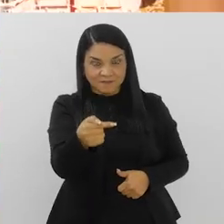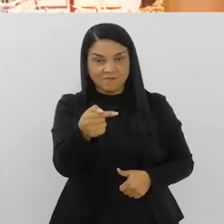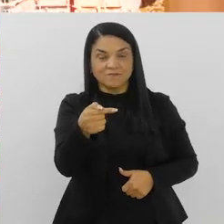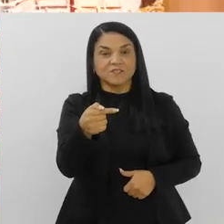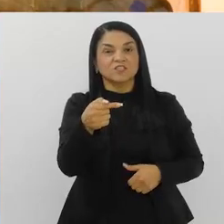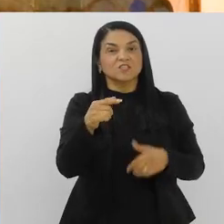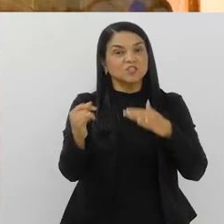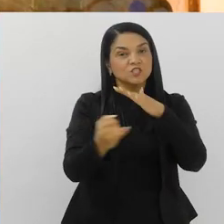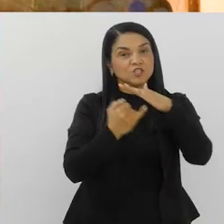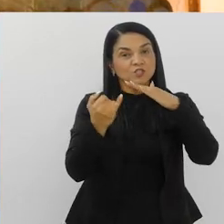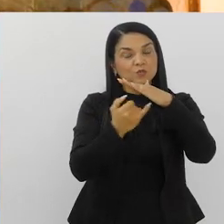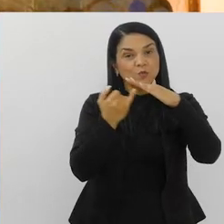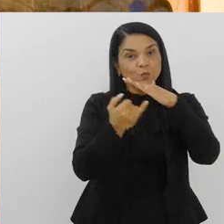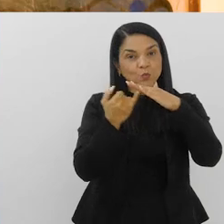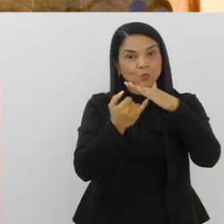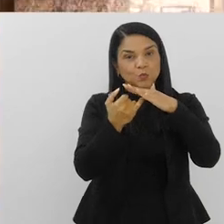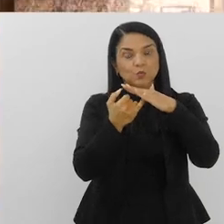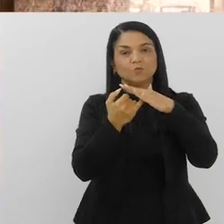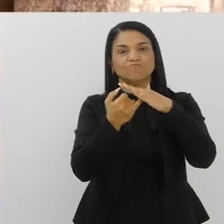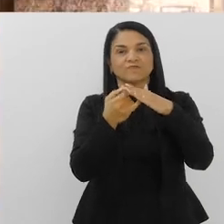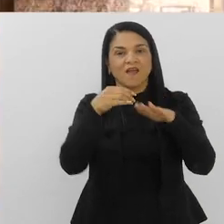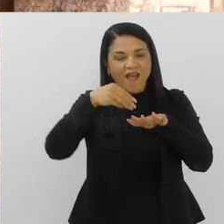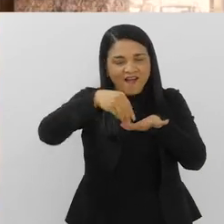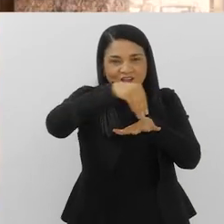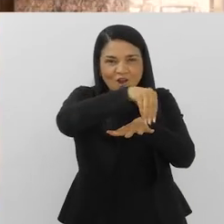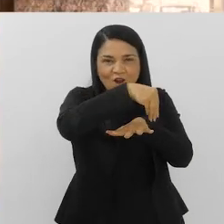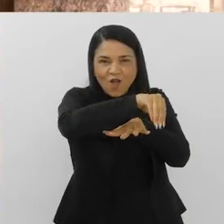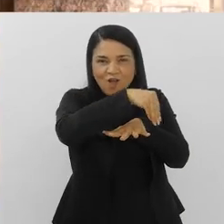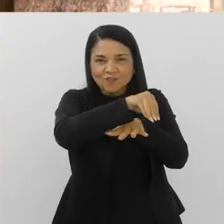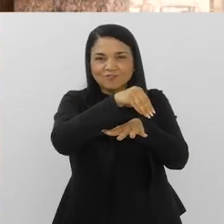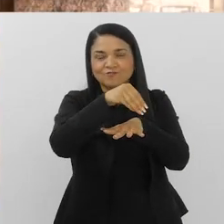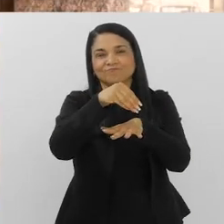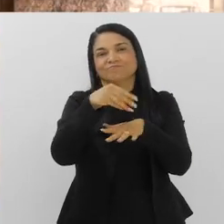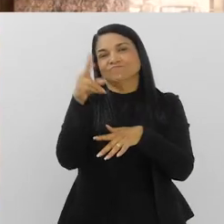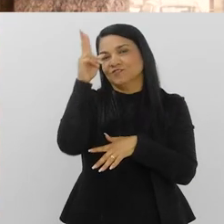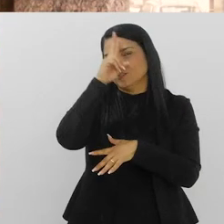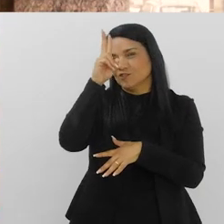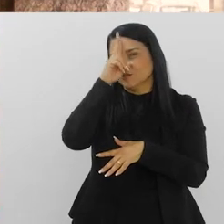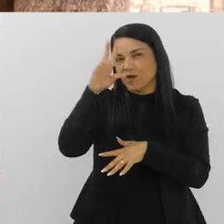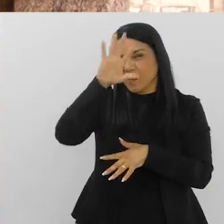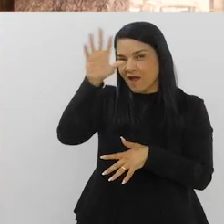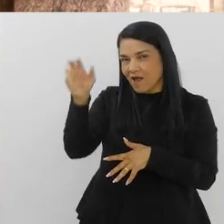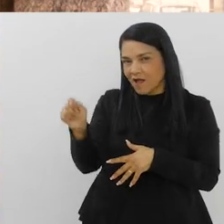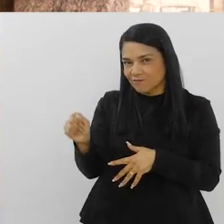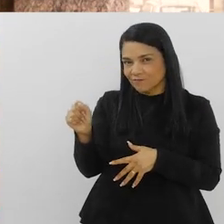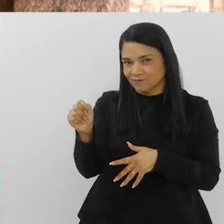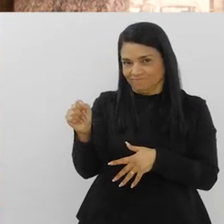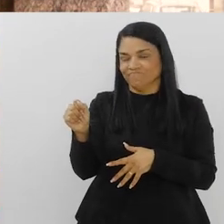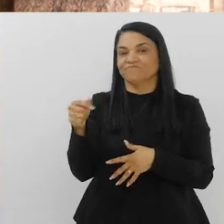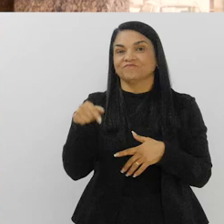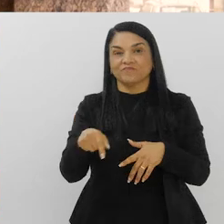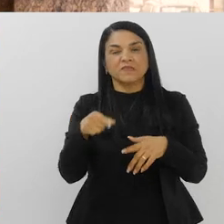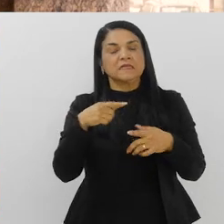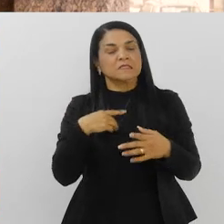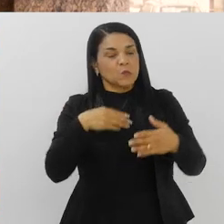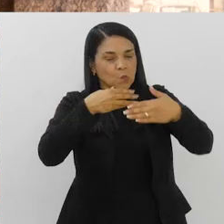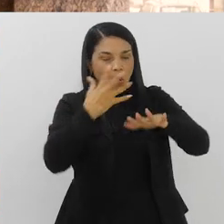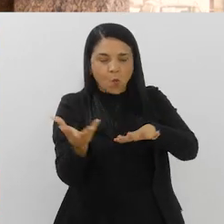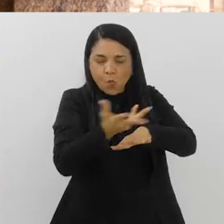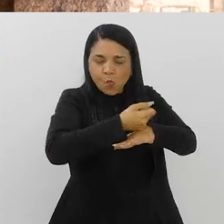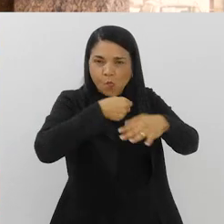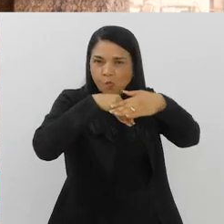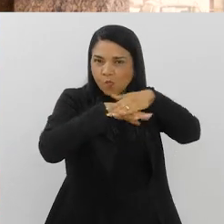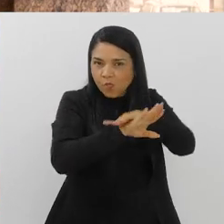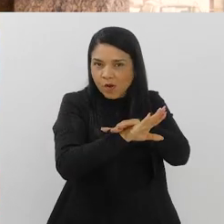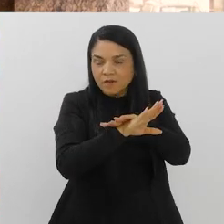circuit of African heritage in the city. The museum is one of the most important memorials, from the time of slavery in Brazil.